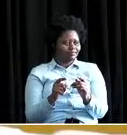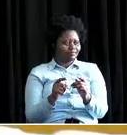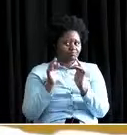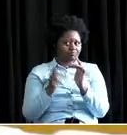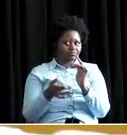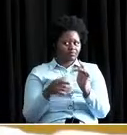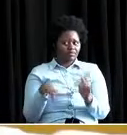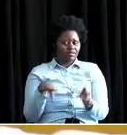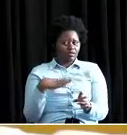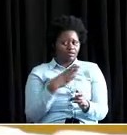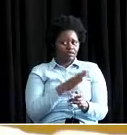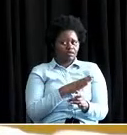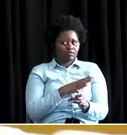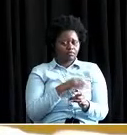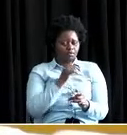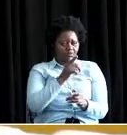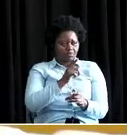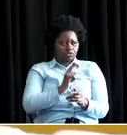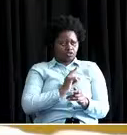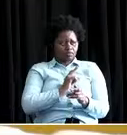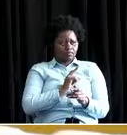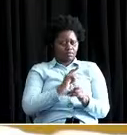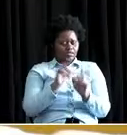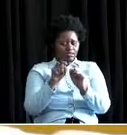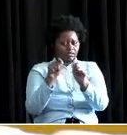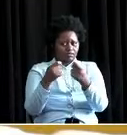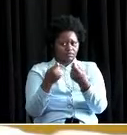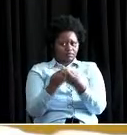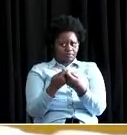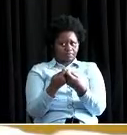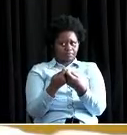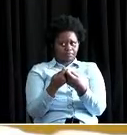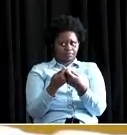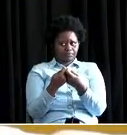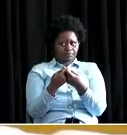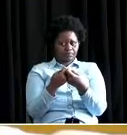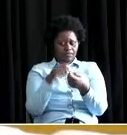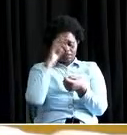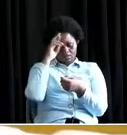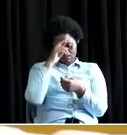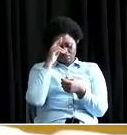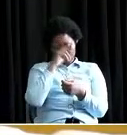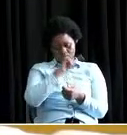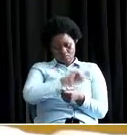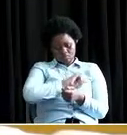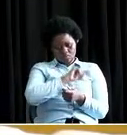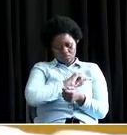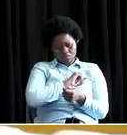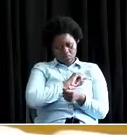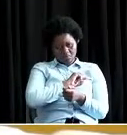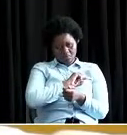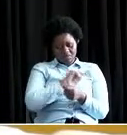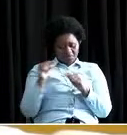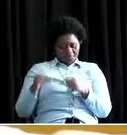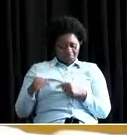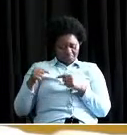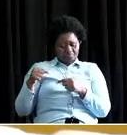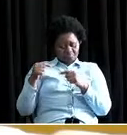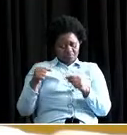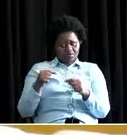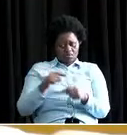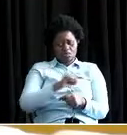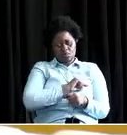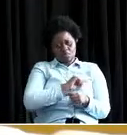Yeah, councillors, I'm told here by the team here that the reason why we are experiencing this problem is